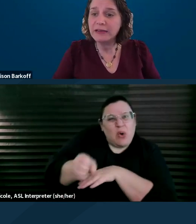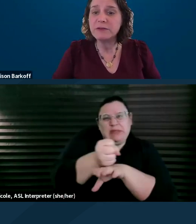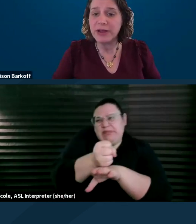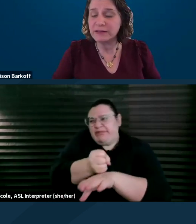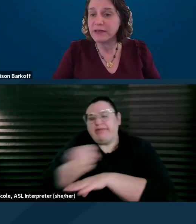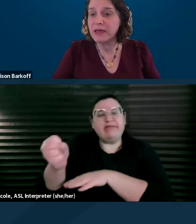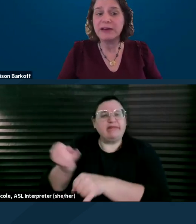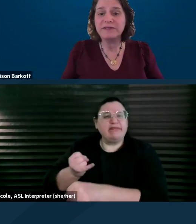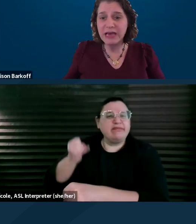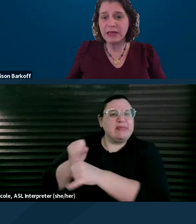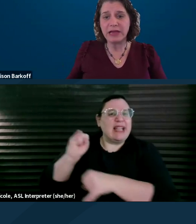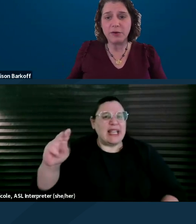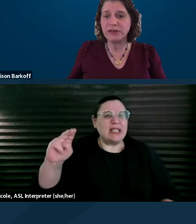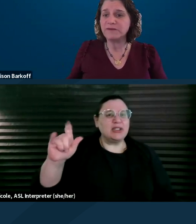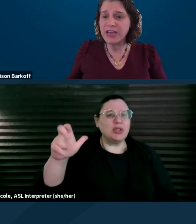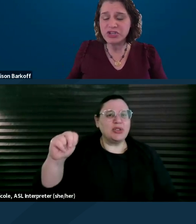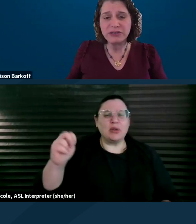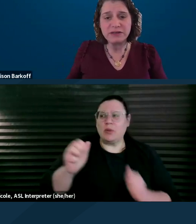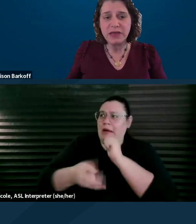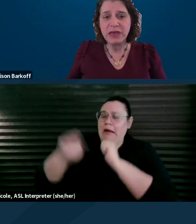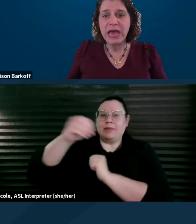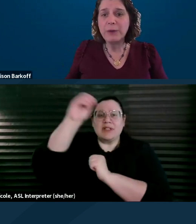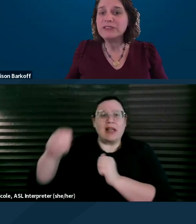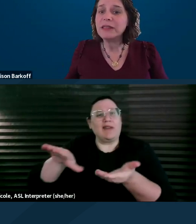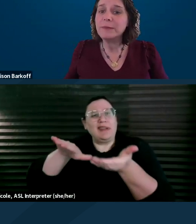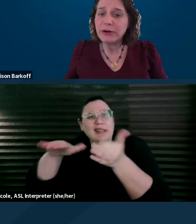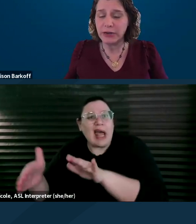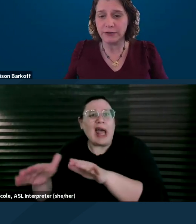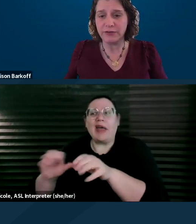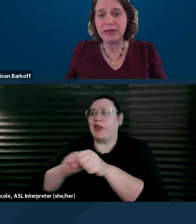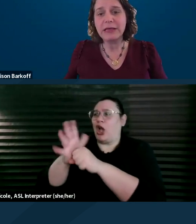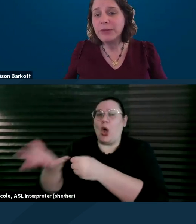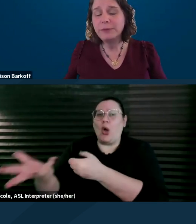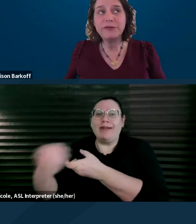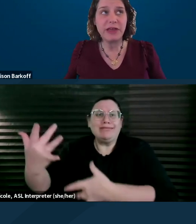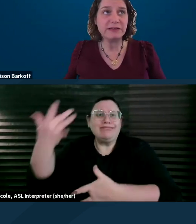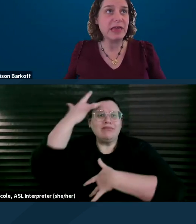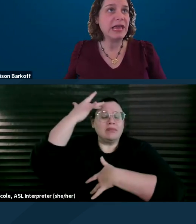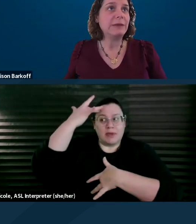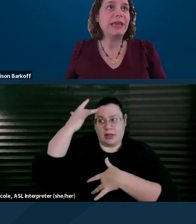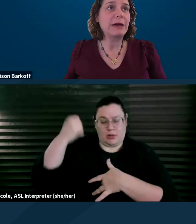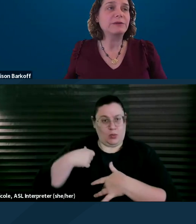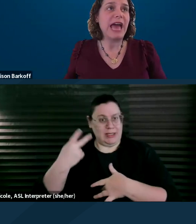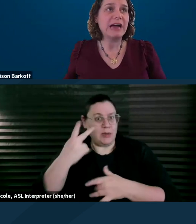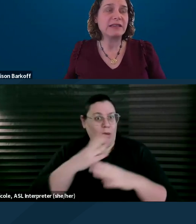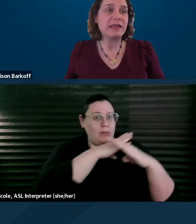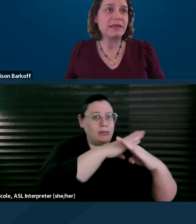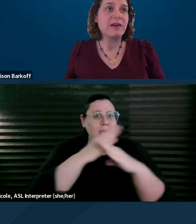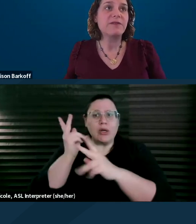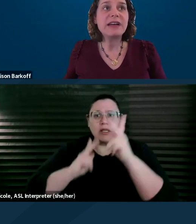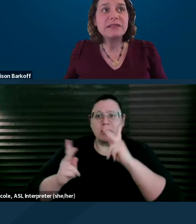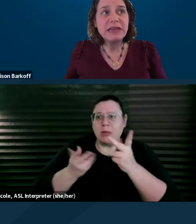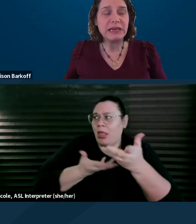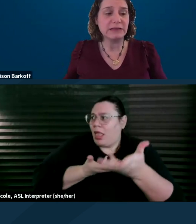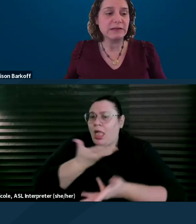were the highest rates of death and COVID infections. And we saw the barriers that people face in being able to